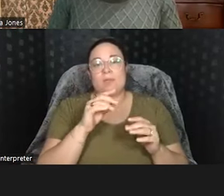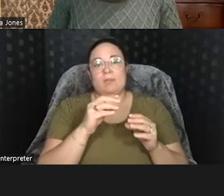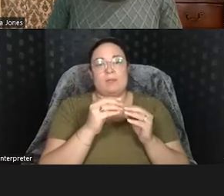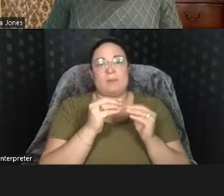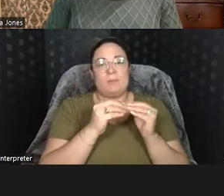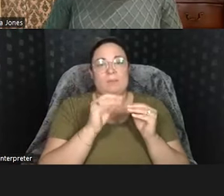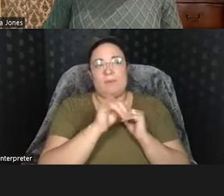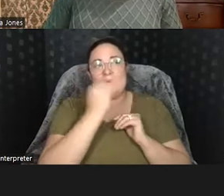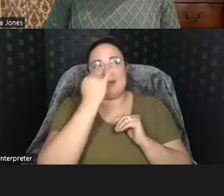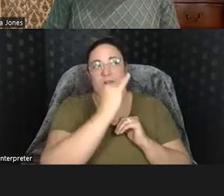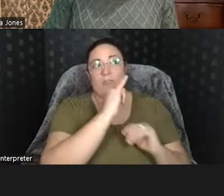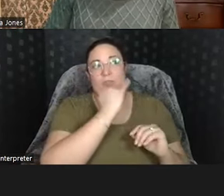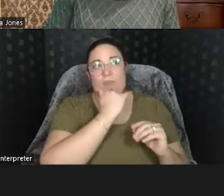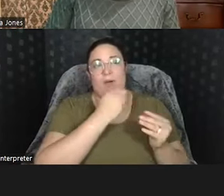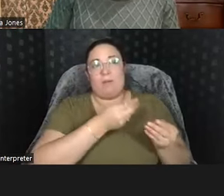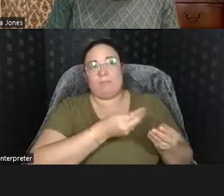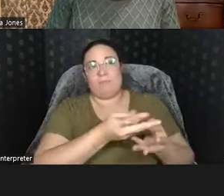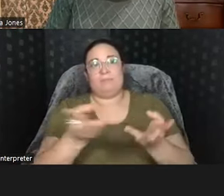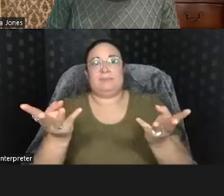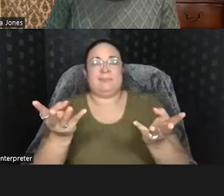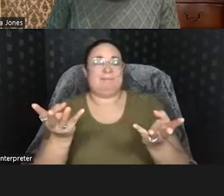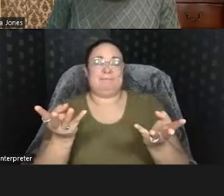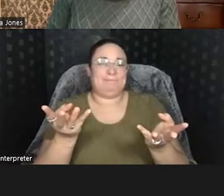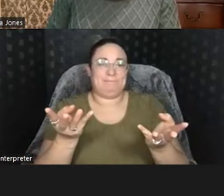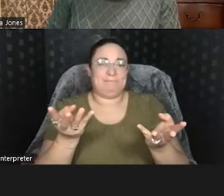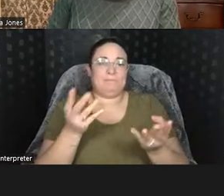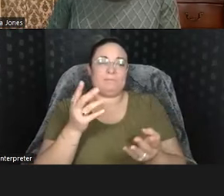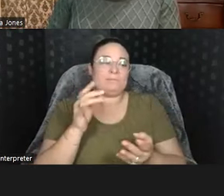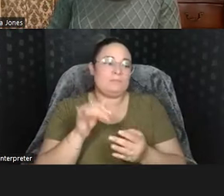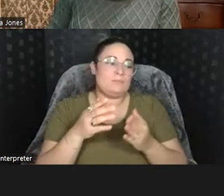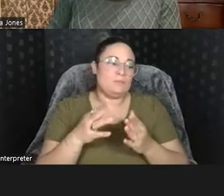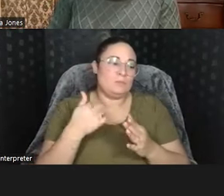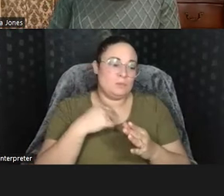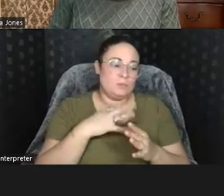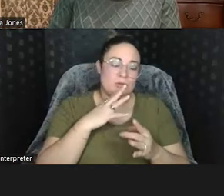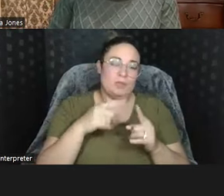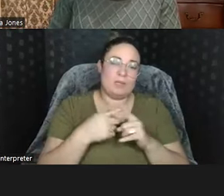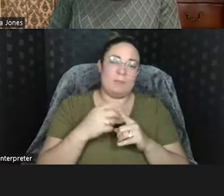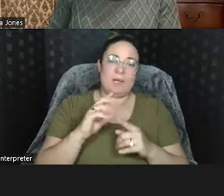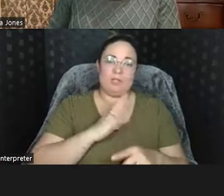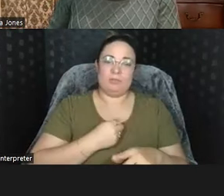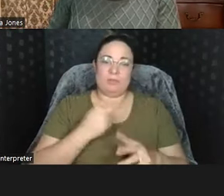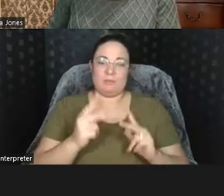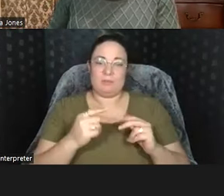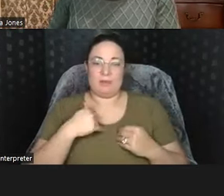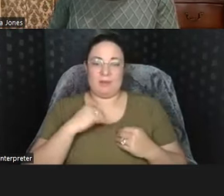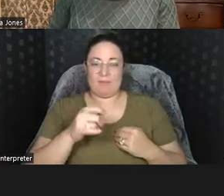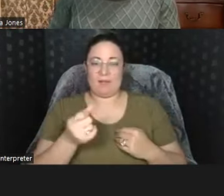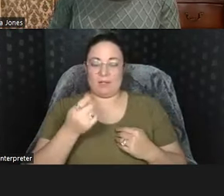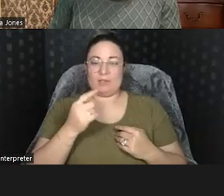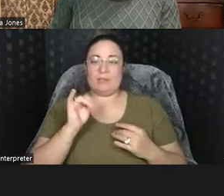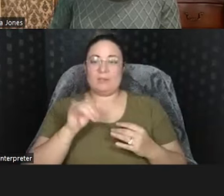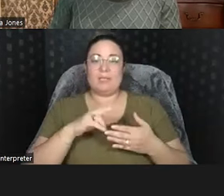ideas. So I think that we have to understand that the very way that we talk about trans people and have that understanding right now is the result